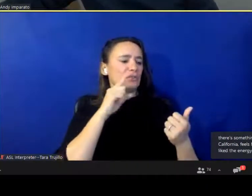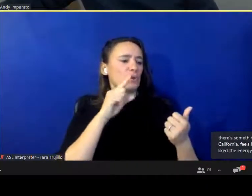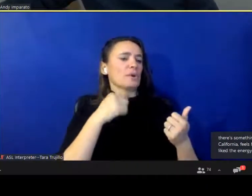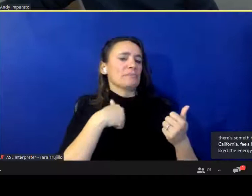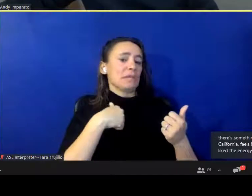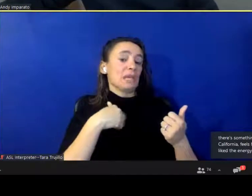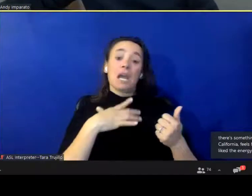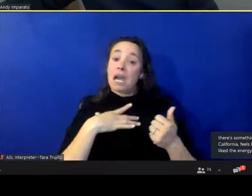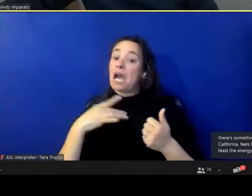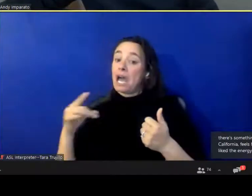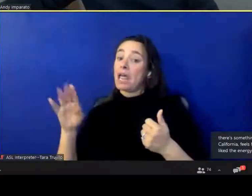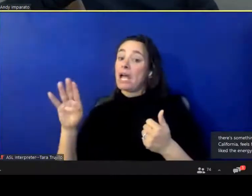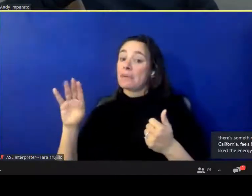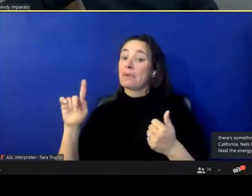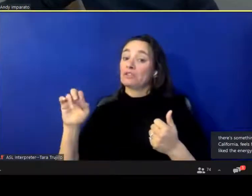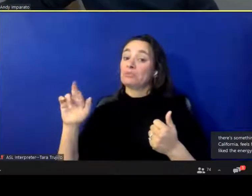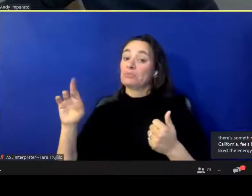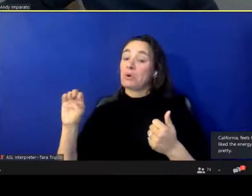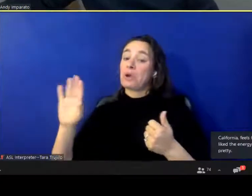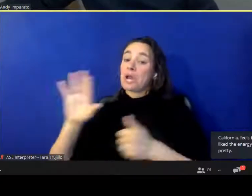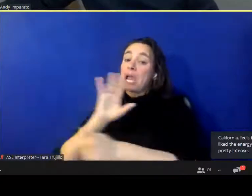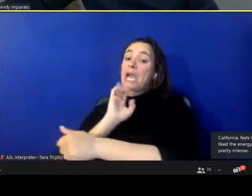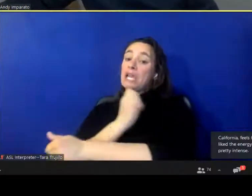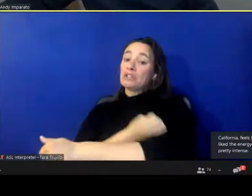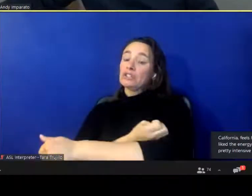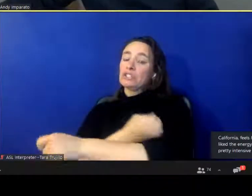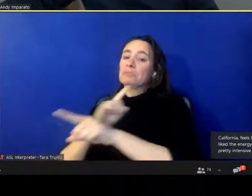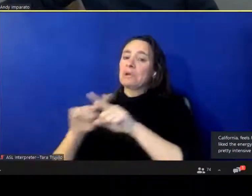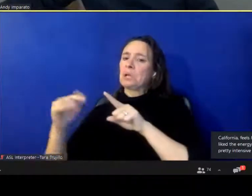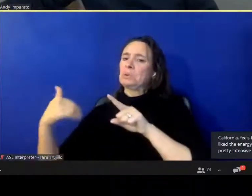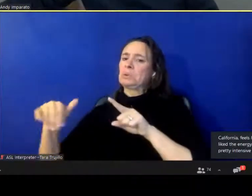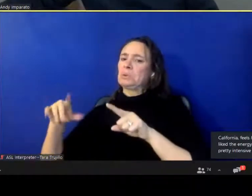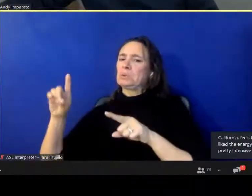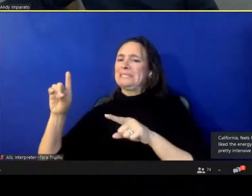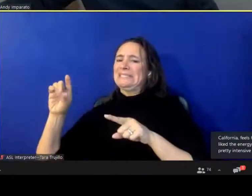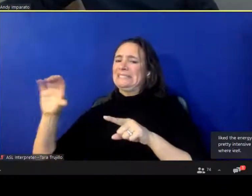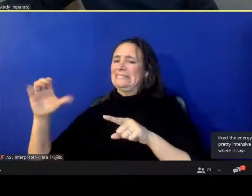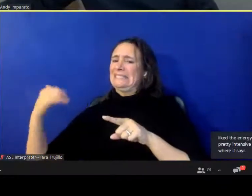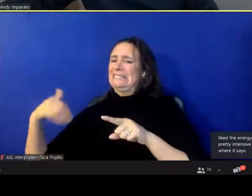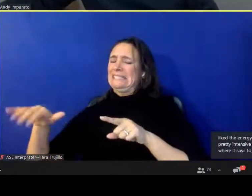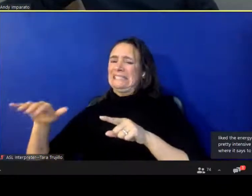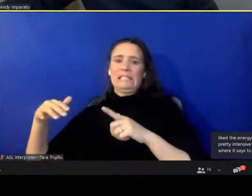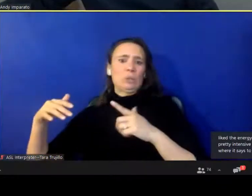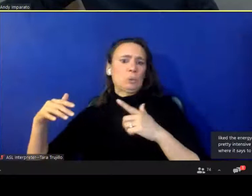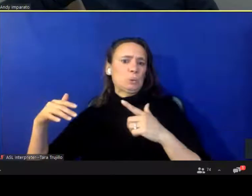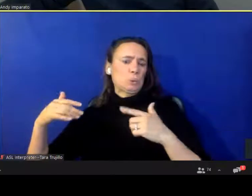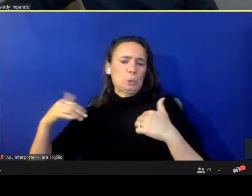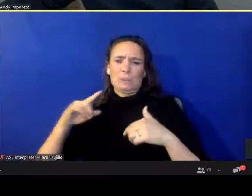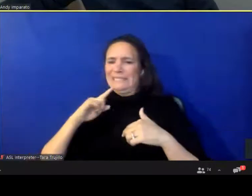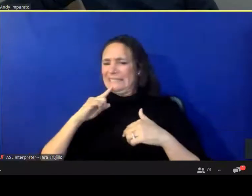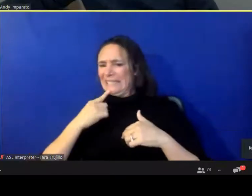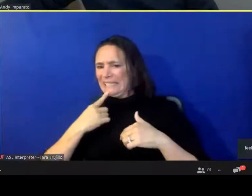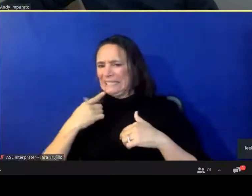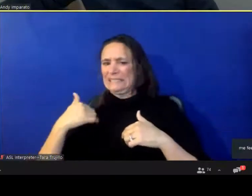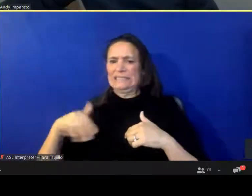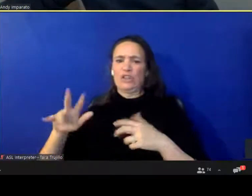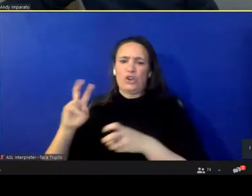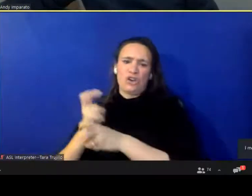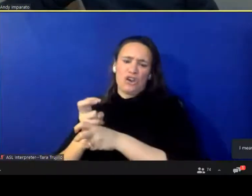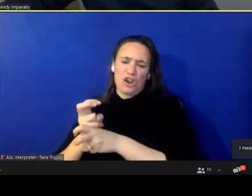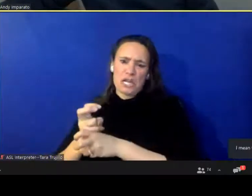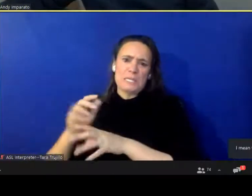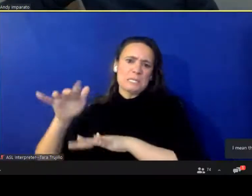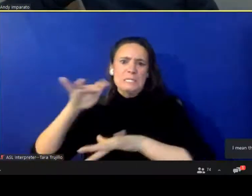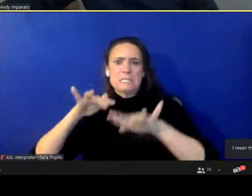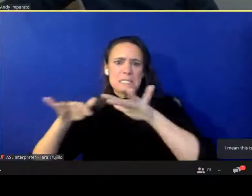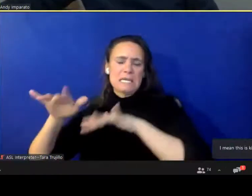Baltimore, but DC was a pretty intense energy, and there were times where it just didn't feel healthy for me. DC is kind of a magnet